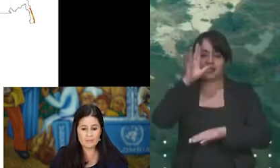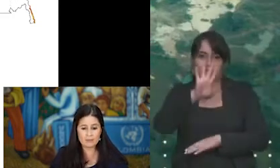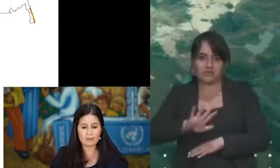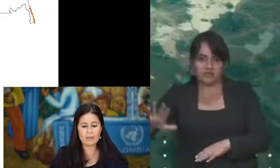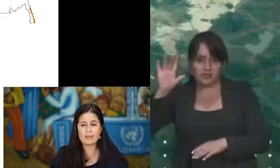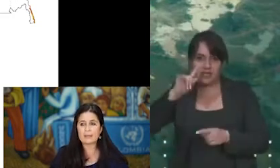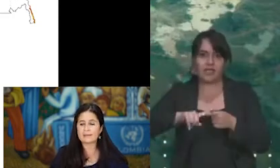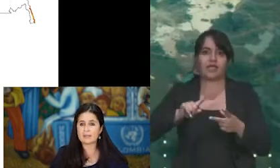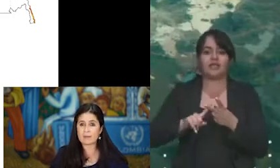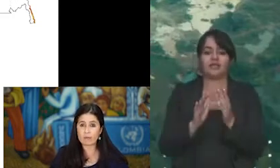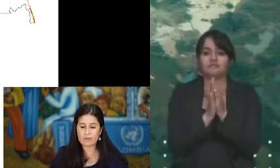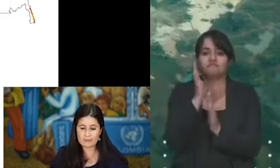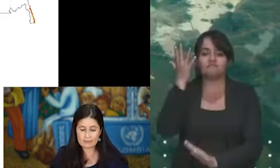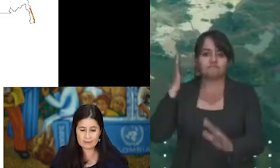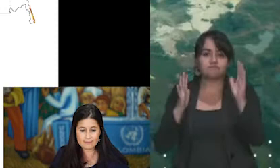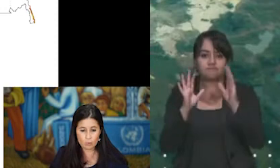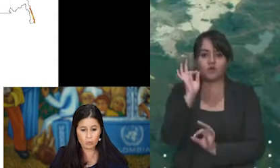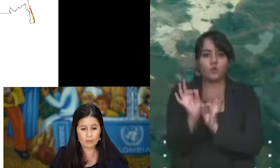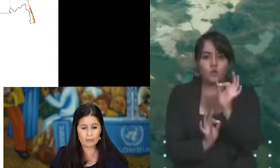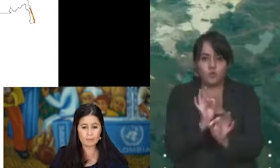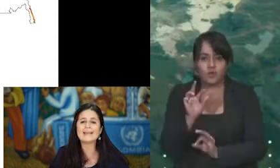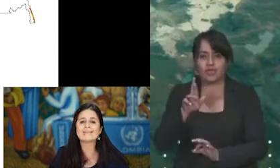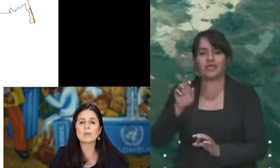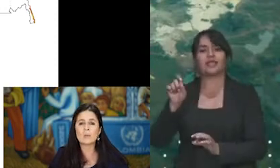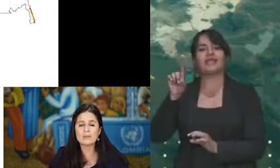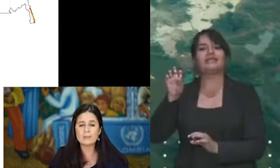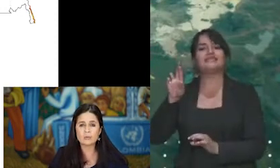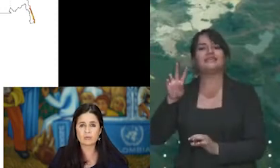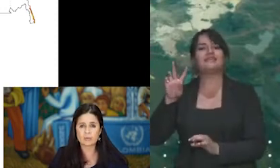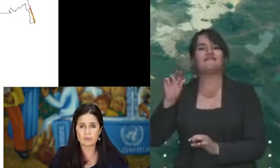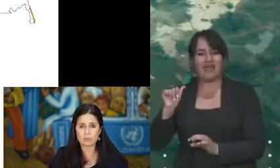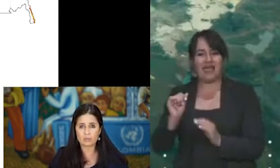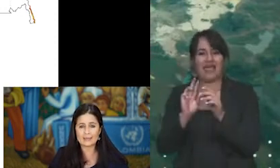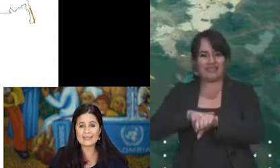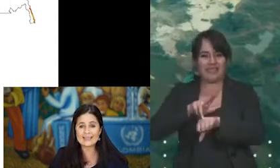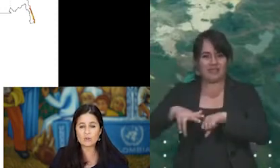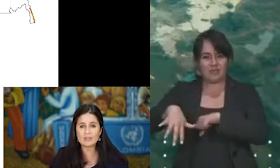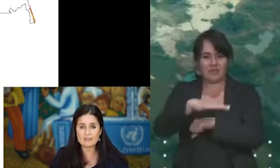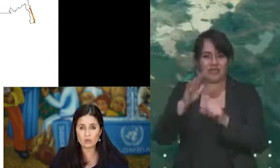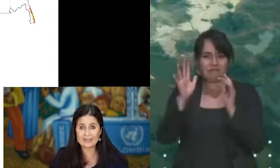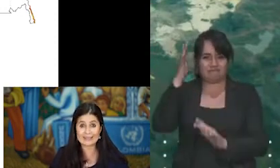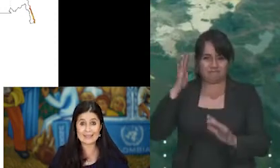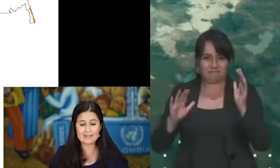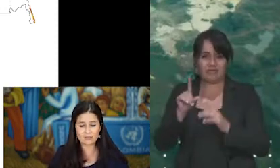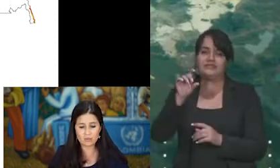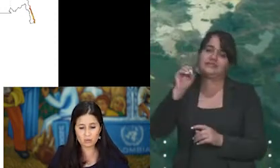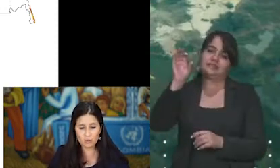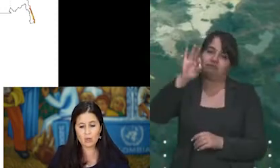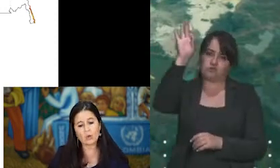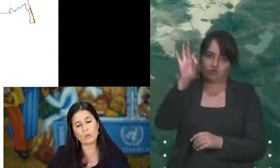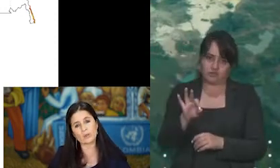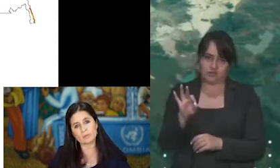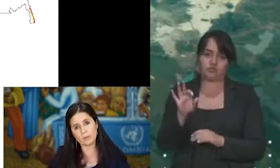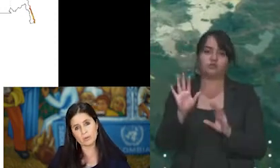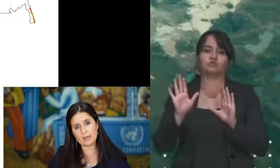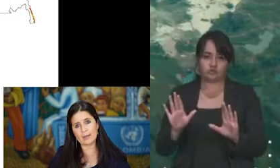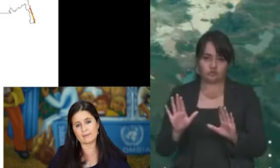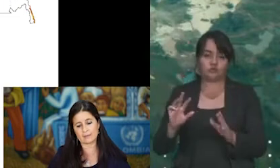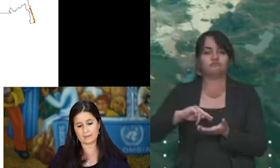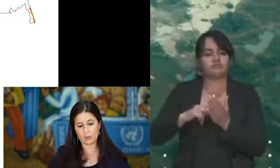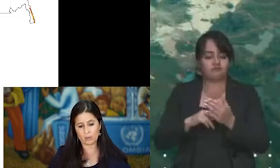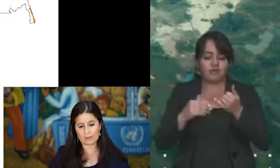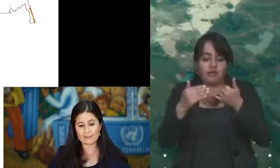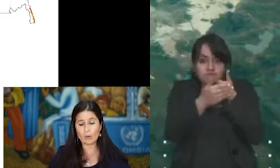places, forest reserves, and 50% of the national data for detection corresponds to this category. It